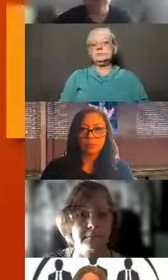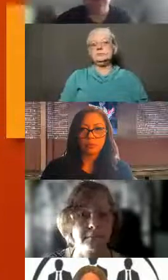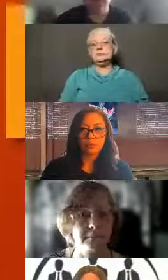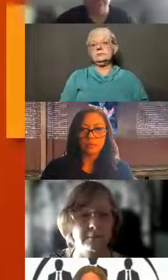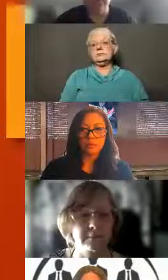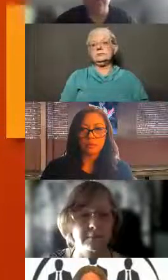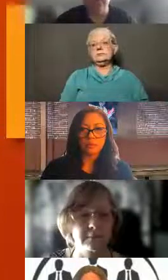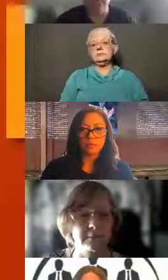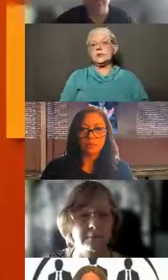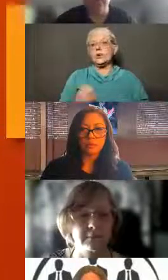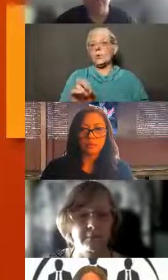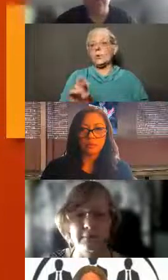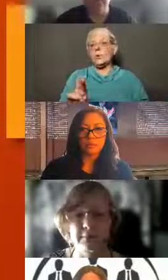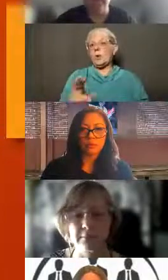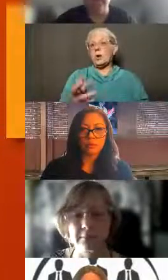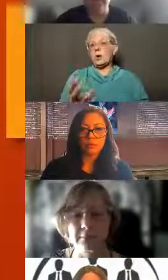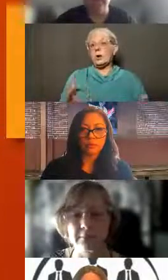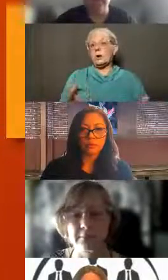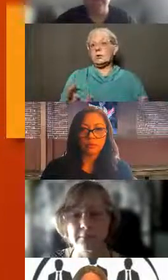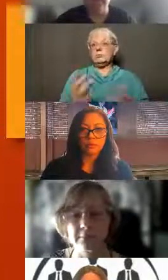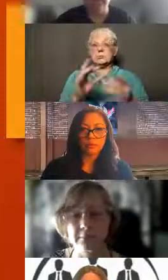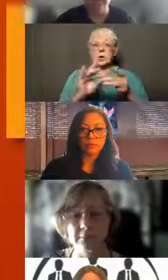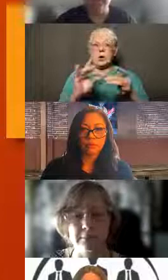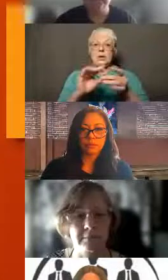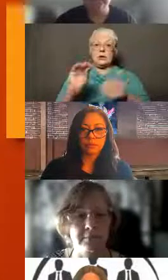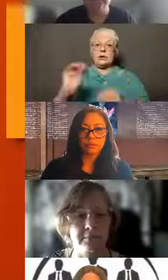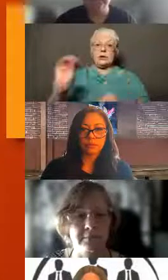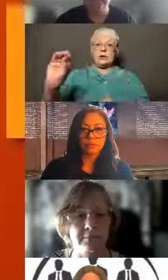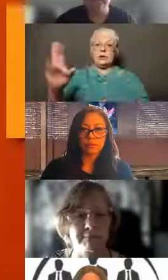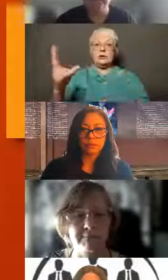or you can put your comment in the chat.